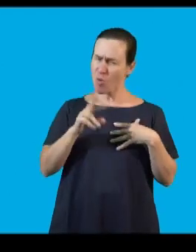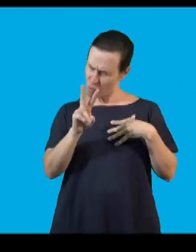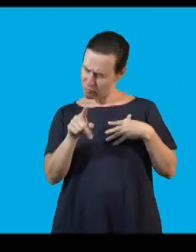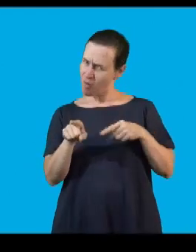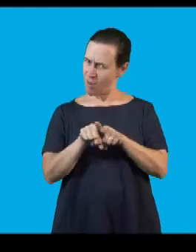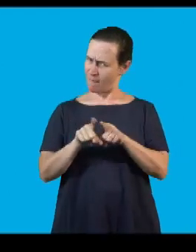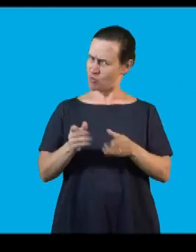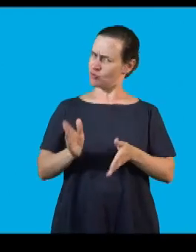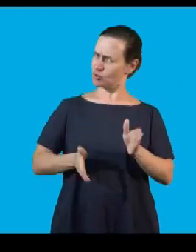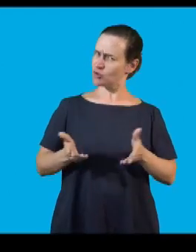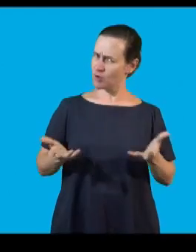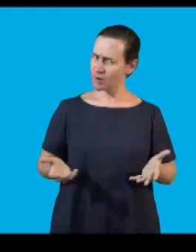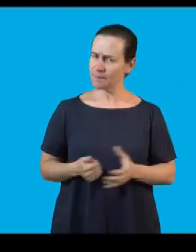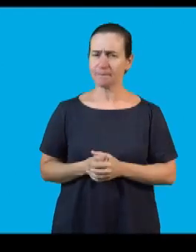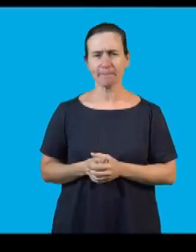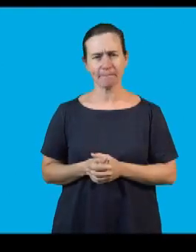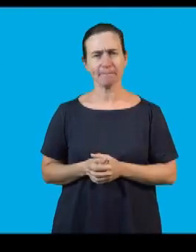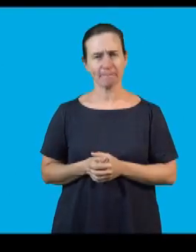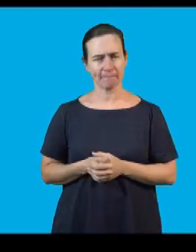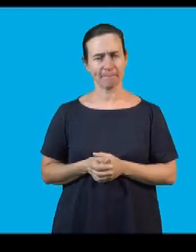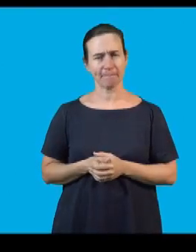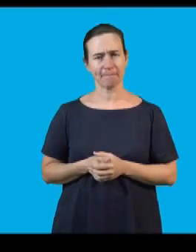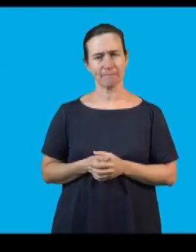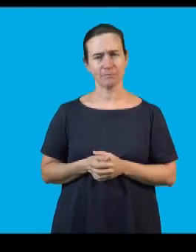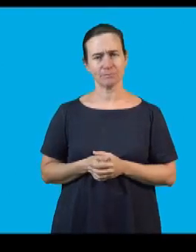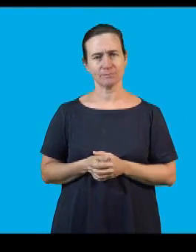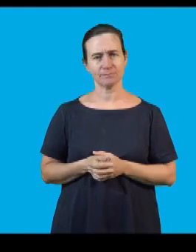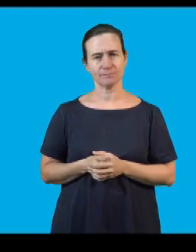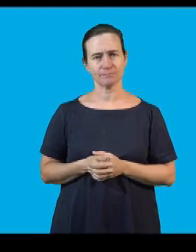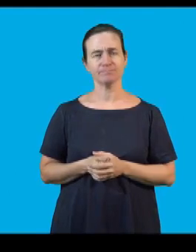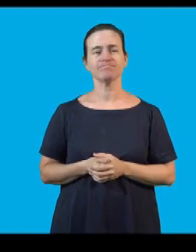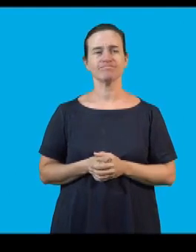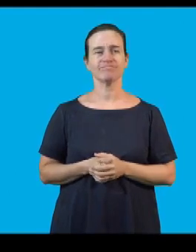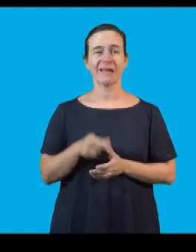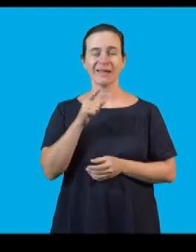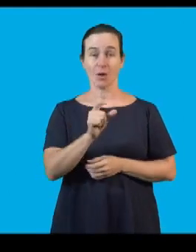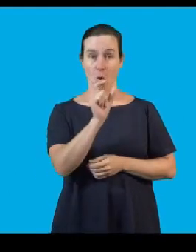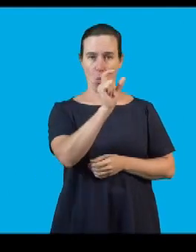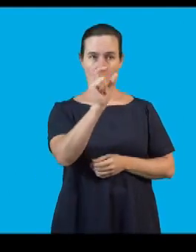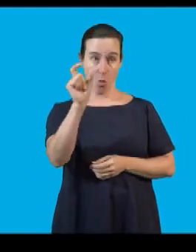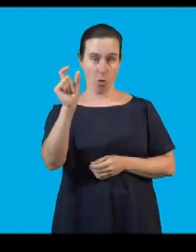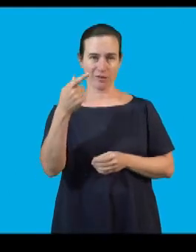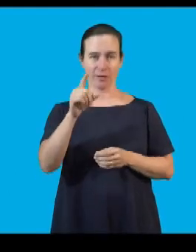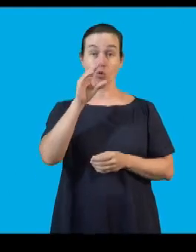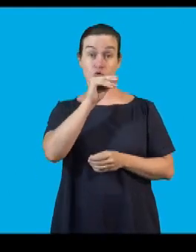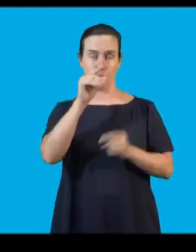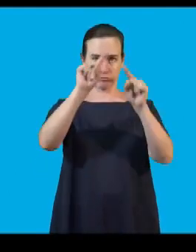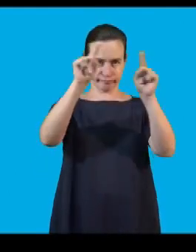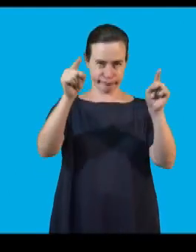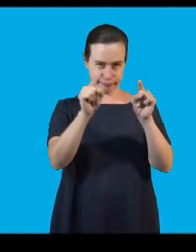wearing. It looks like gear, all right? Looks like soccer gear. And then the use of the words in